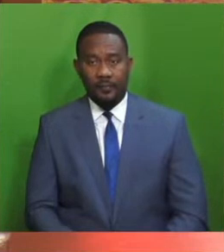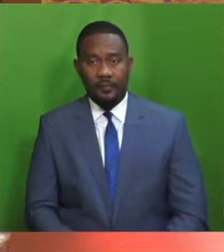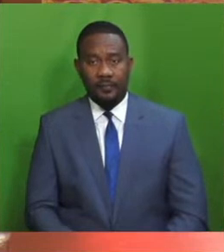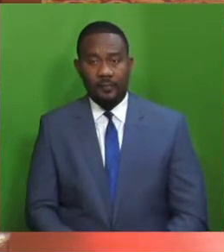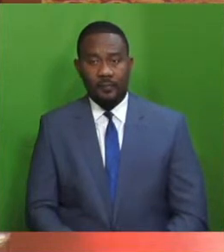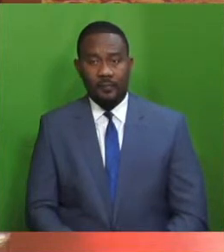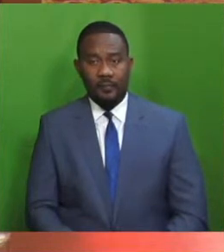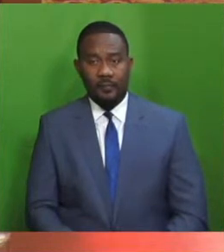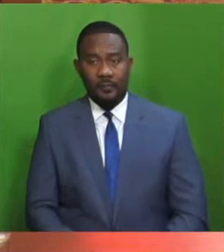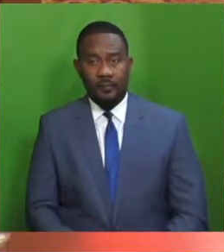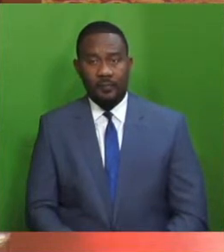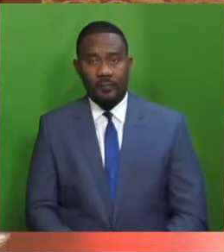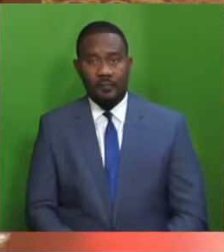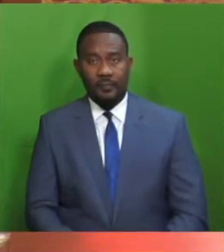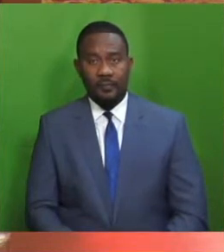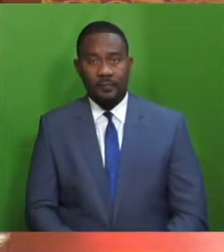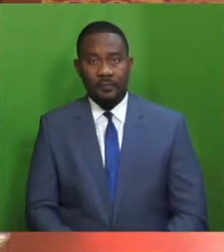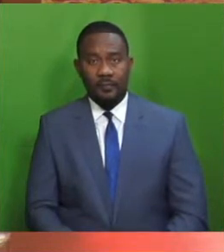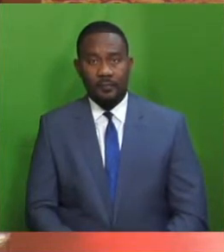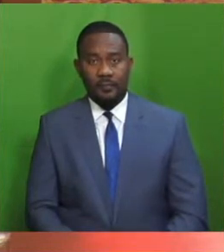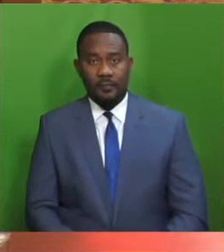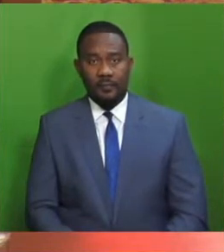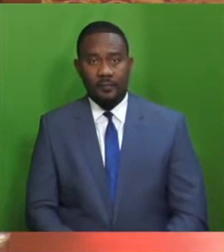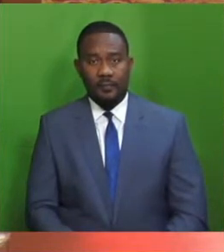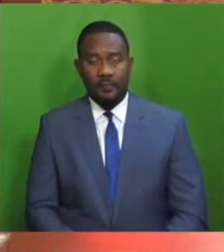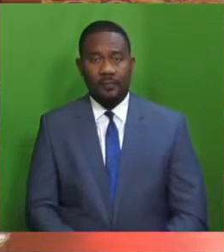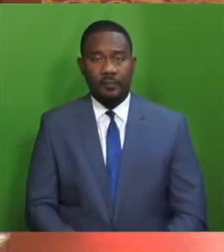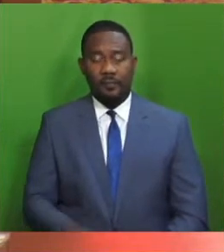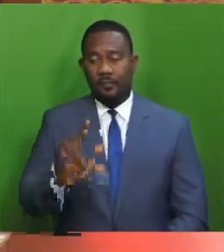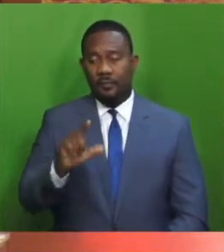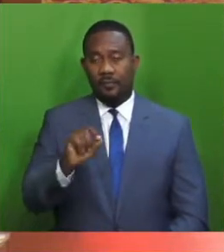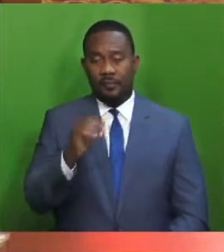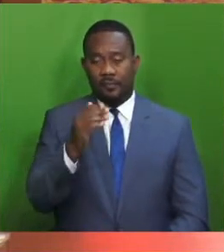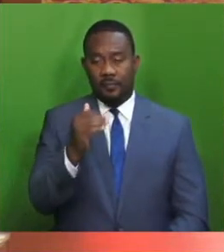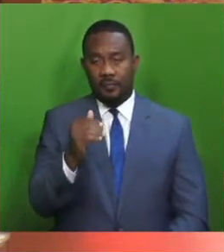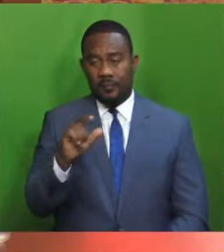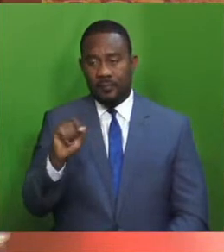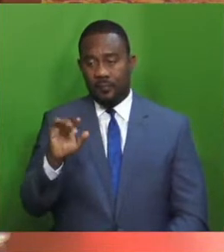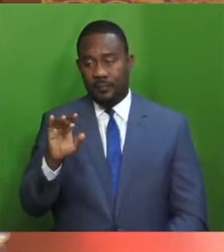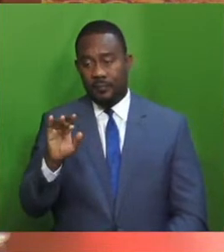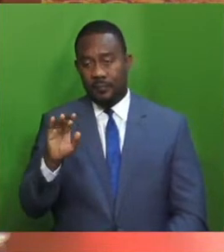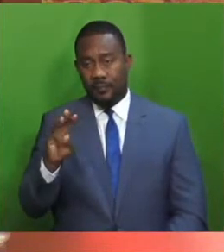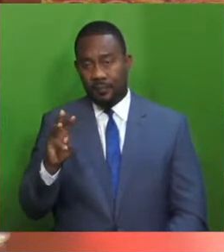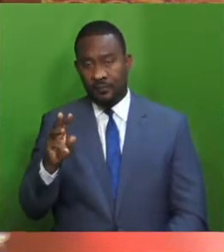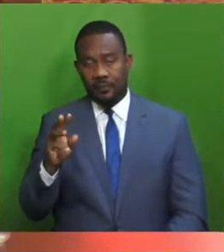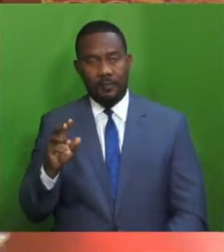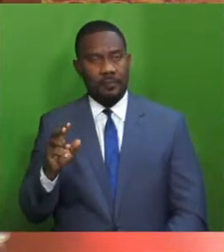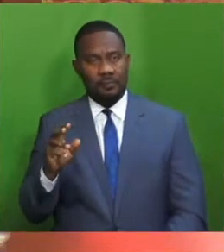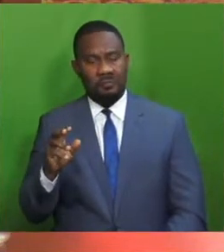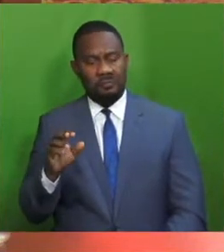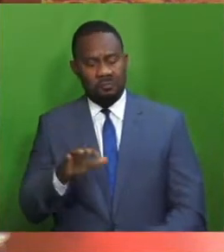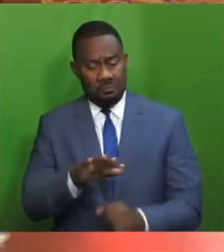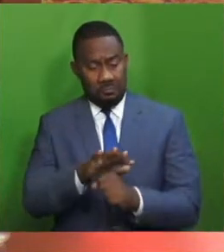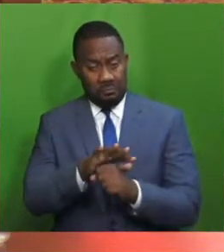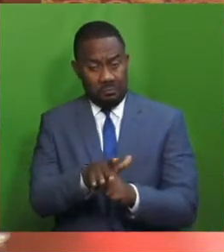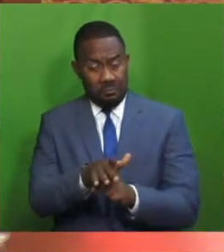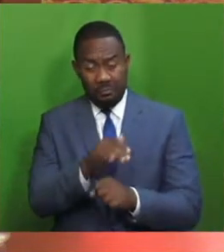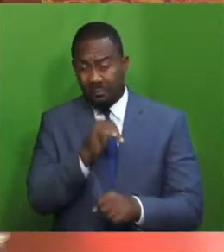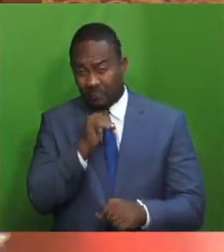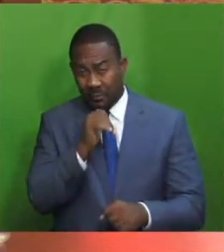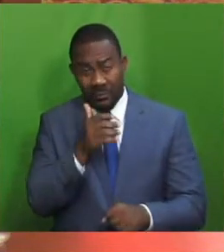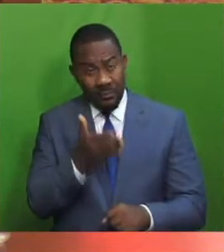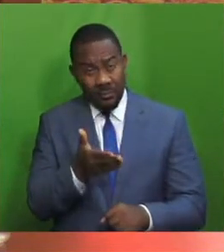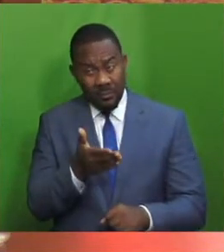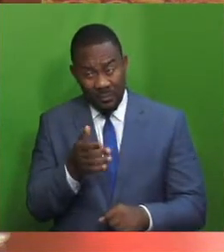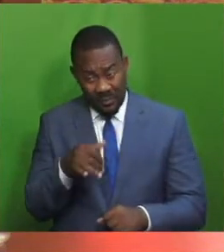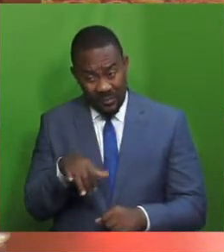years. Mr. Speaker, in 2015 and 2016, there was no COVID, yet